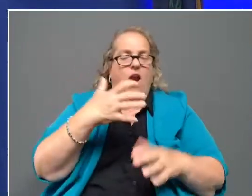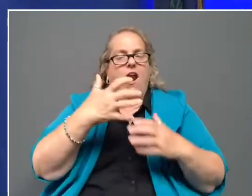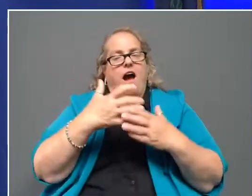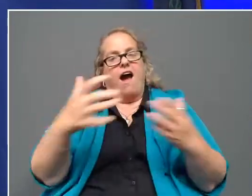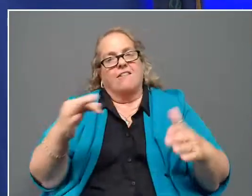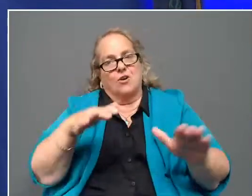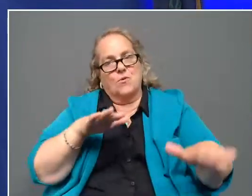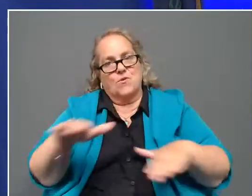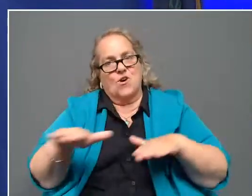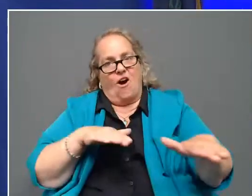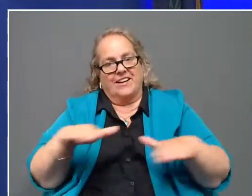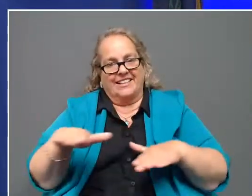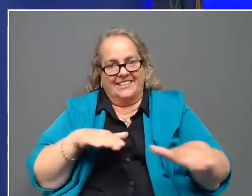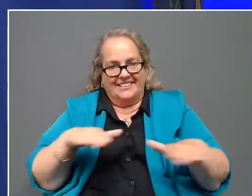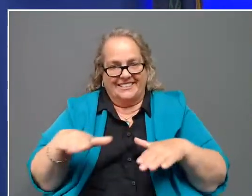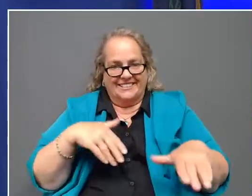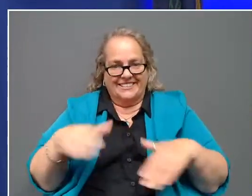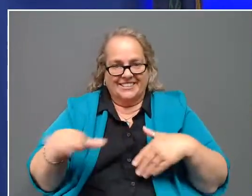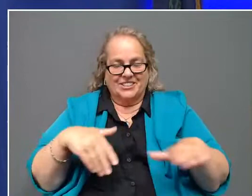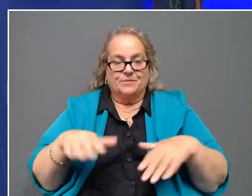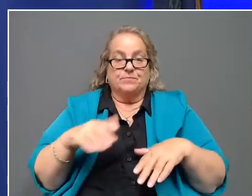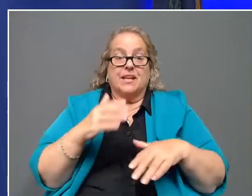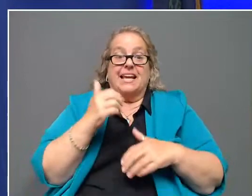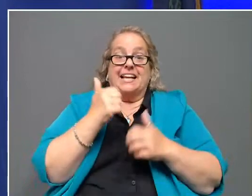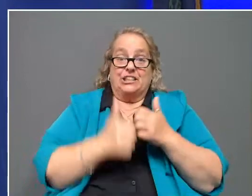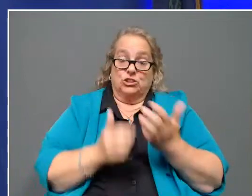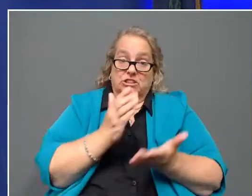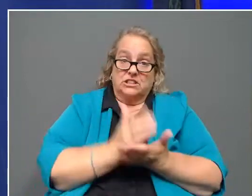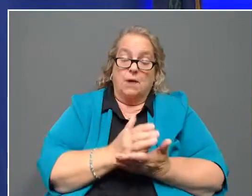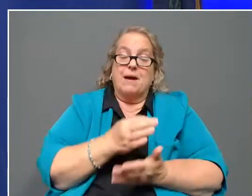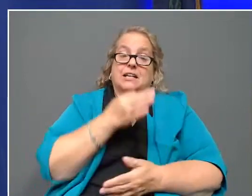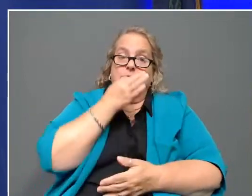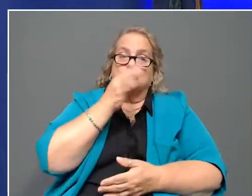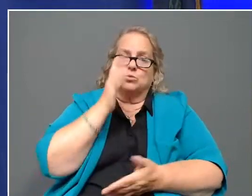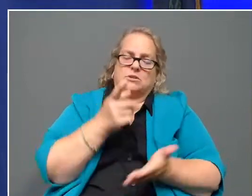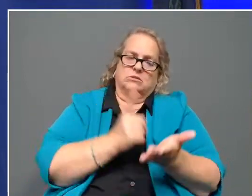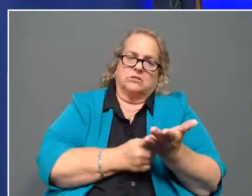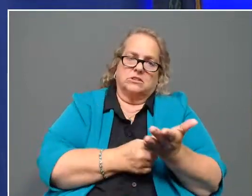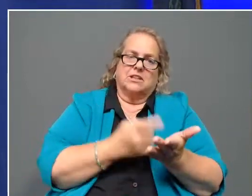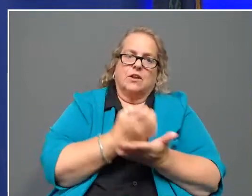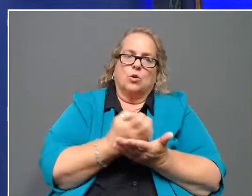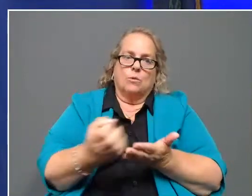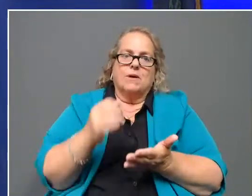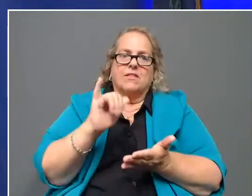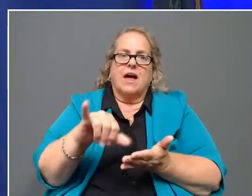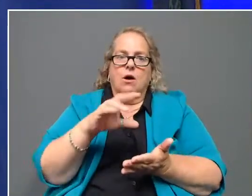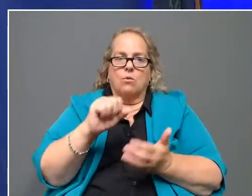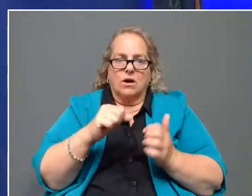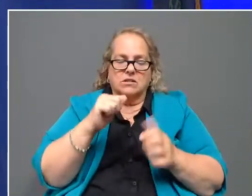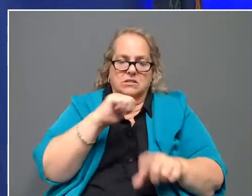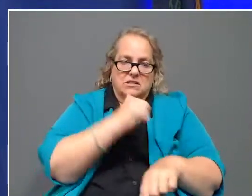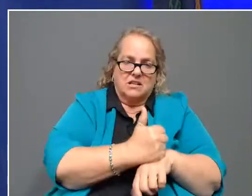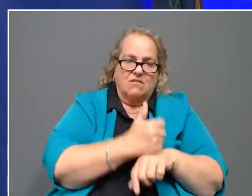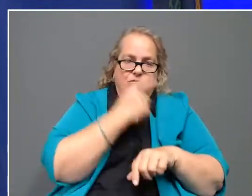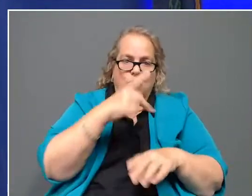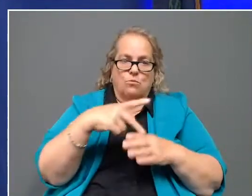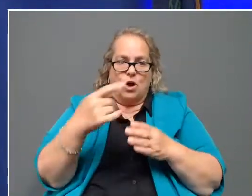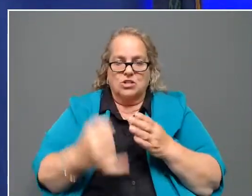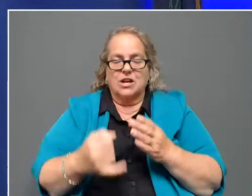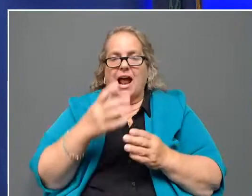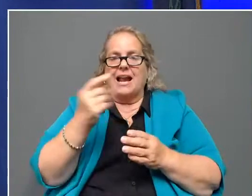At each stop, there are experts to speak a little bit about the equipment that was installed for the project and a little bit more related to our